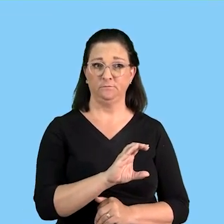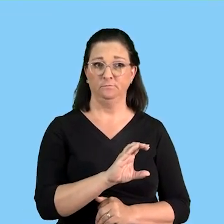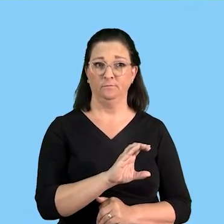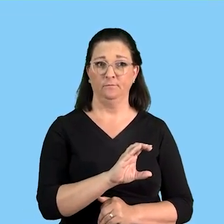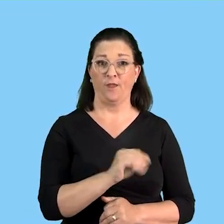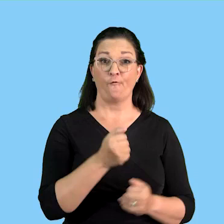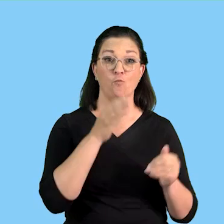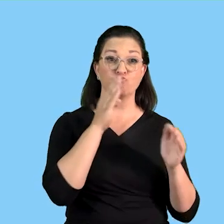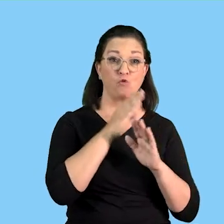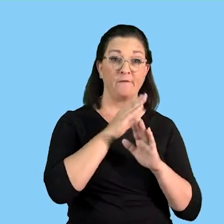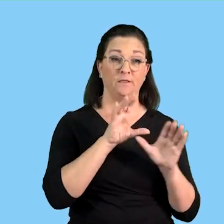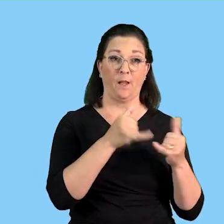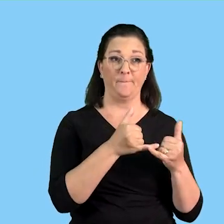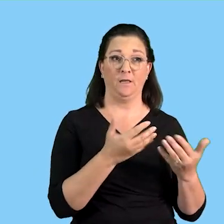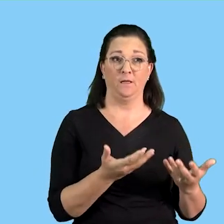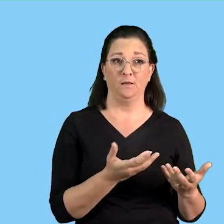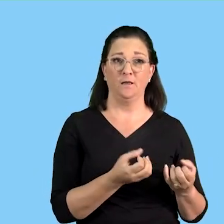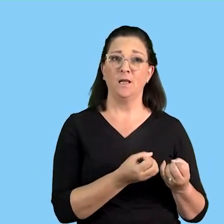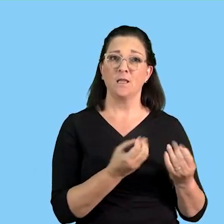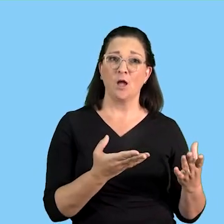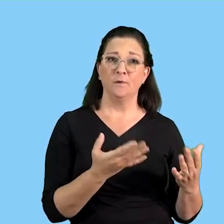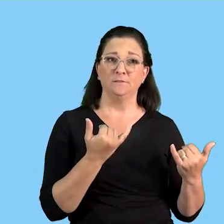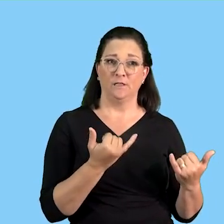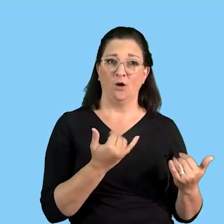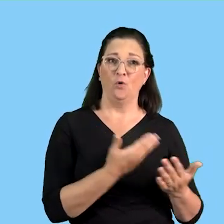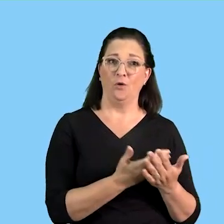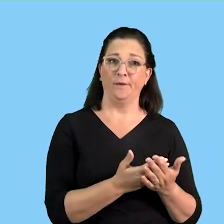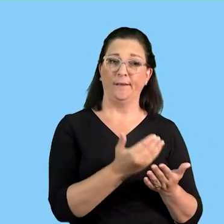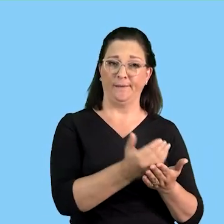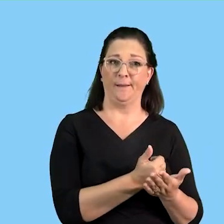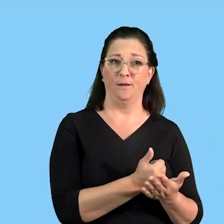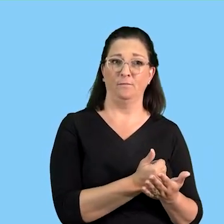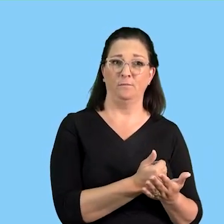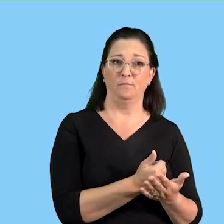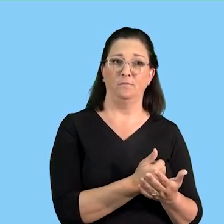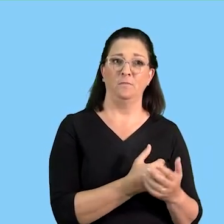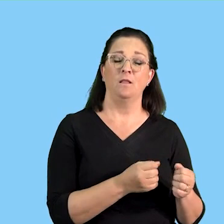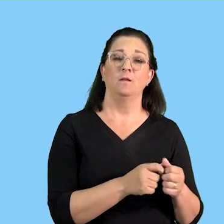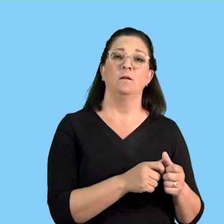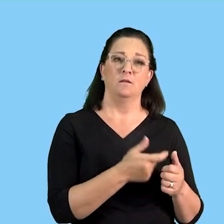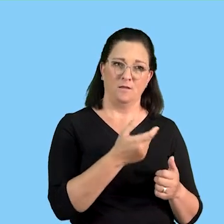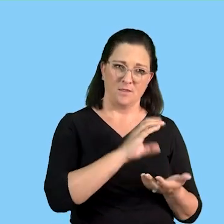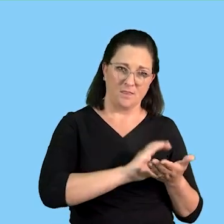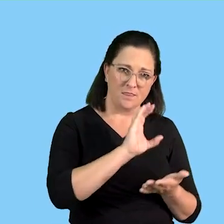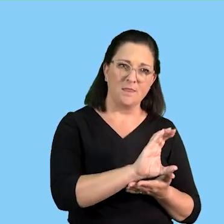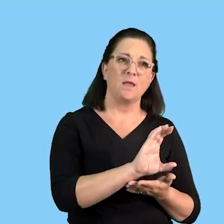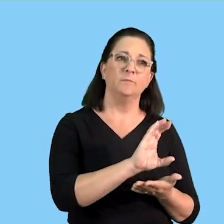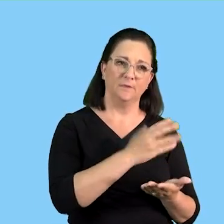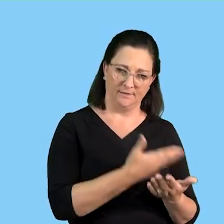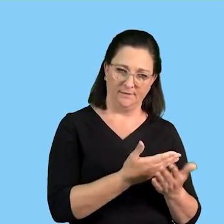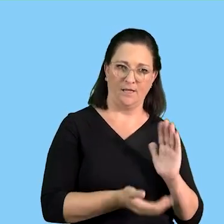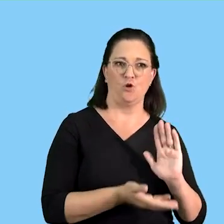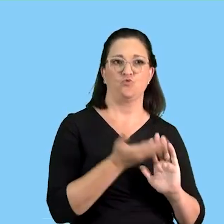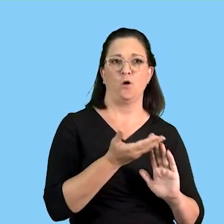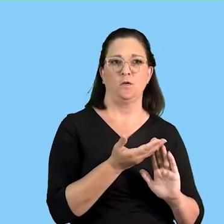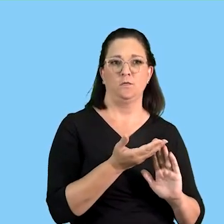capital. For a private company, how much capital can be obtained? Large amounts of capital can be raised